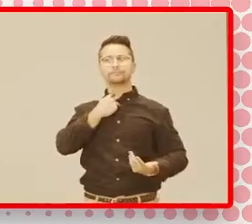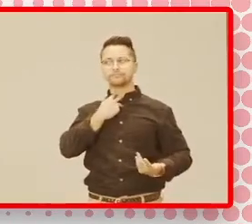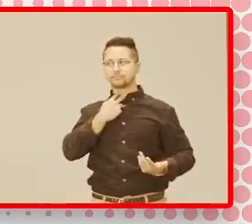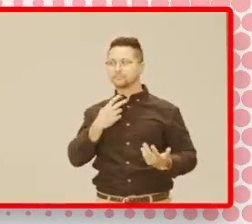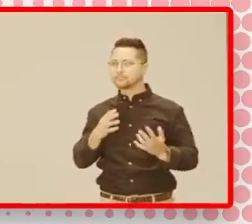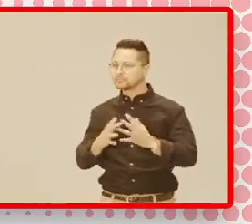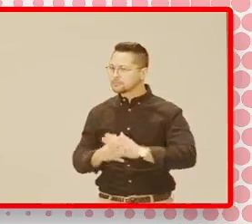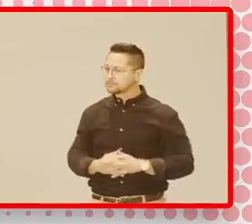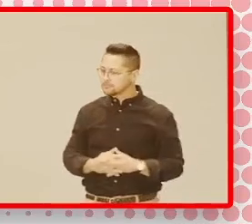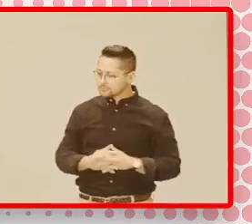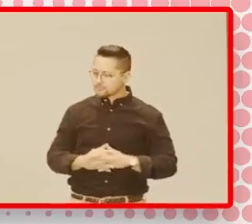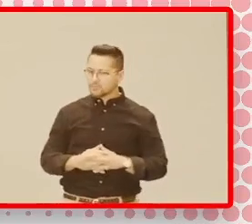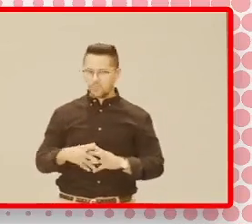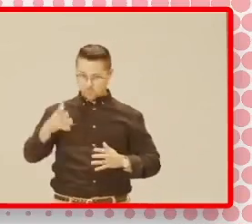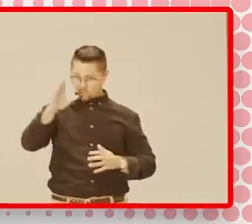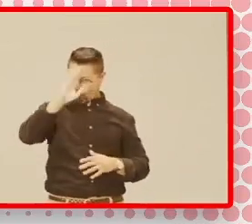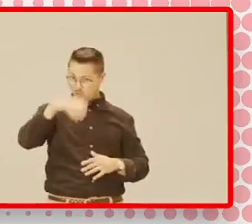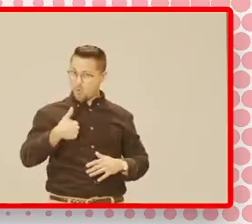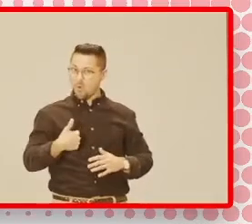And you know what I said?